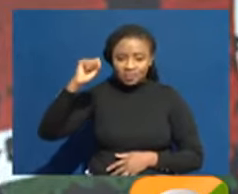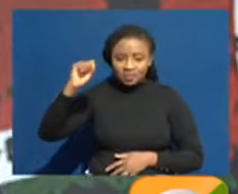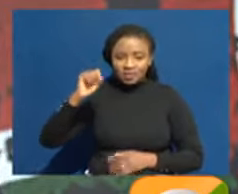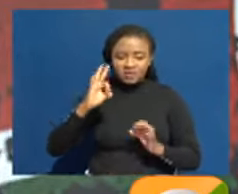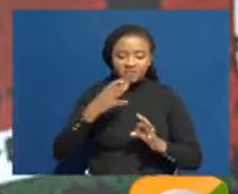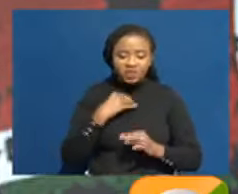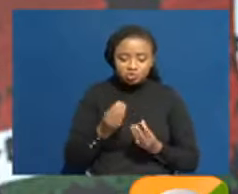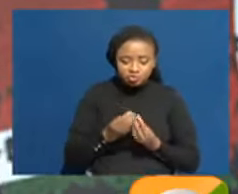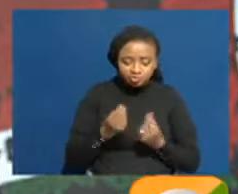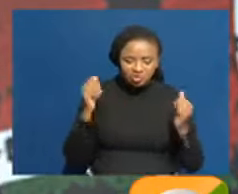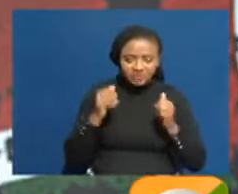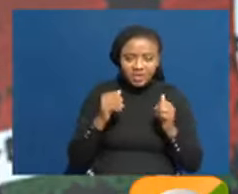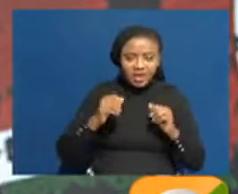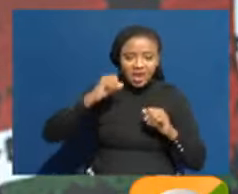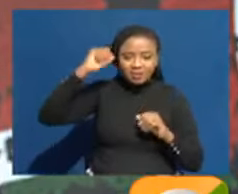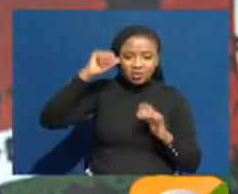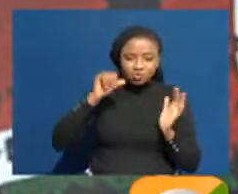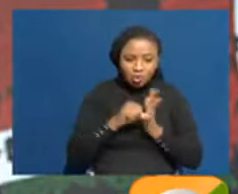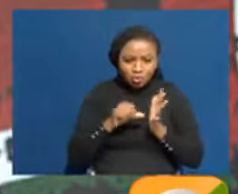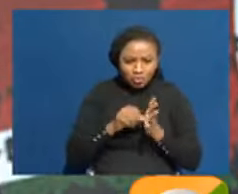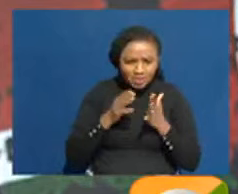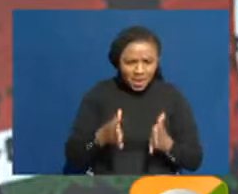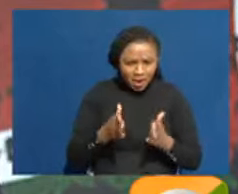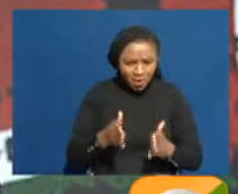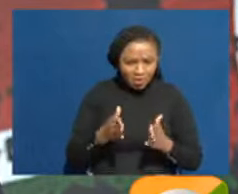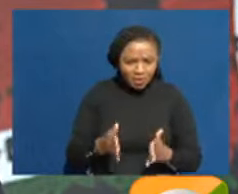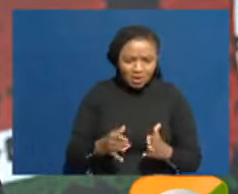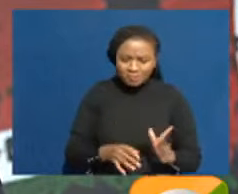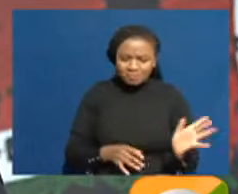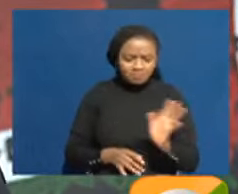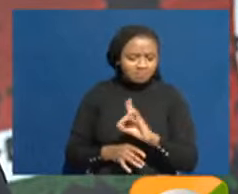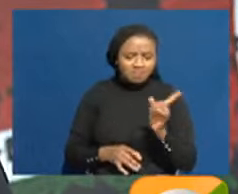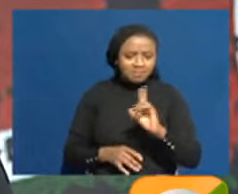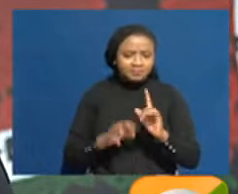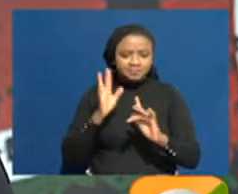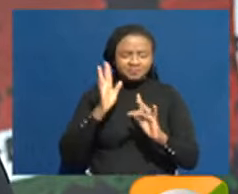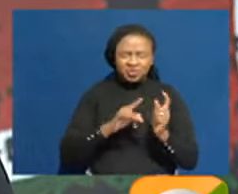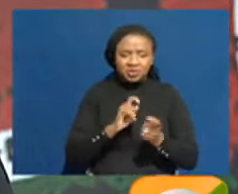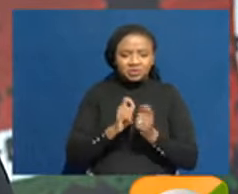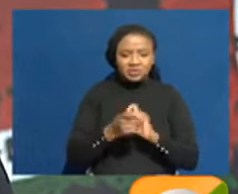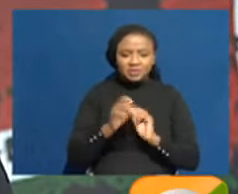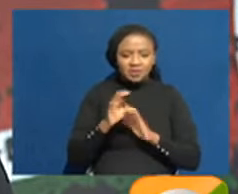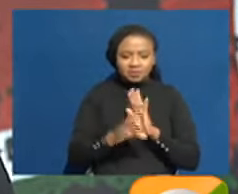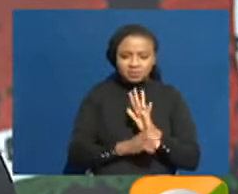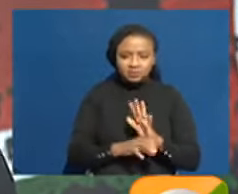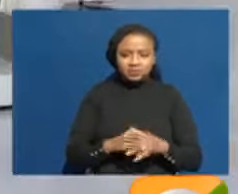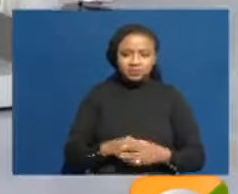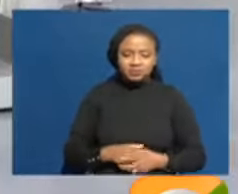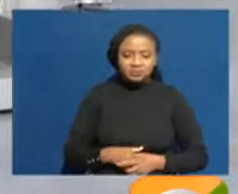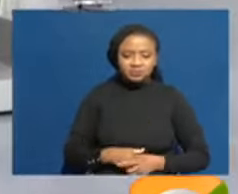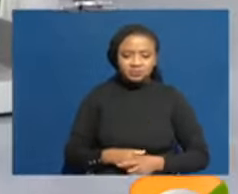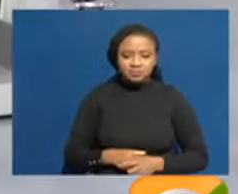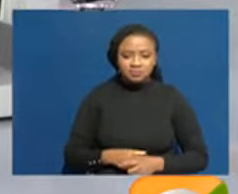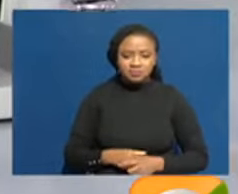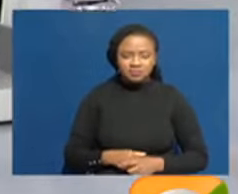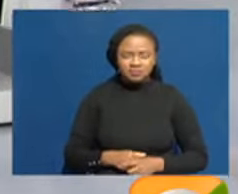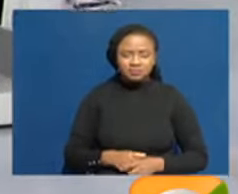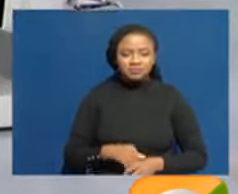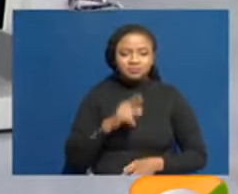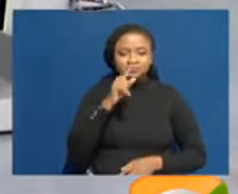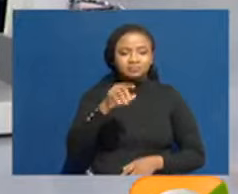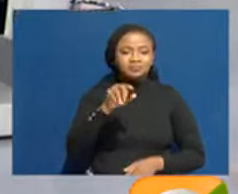immediate political problem between two competing political groupings. Real quick, one big miss. Yeah. Two-thirds gender rule.